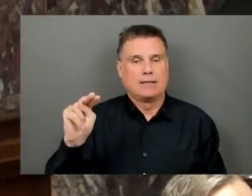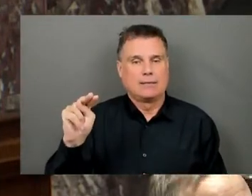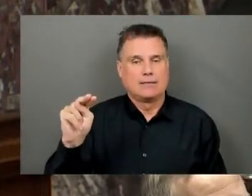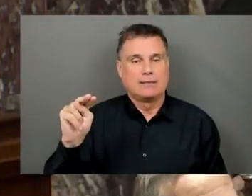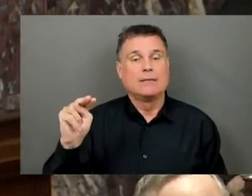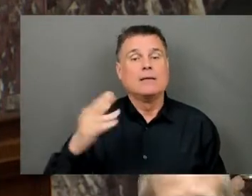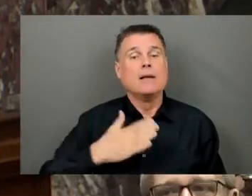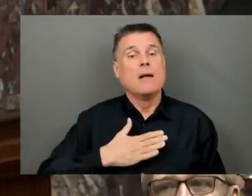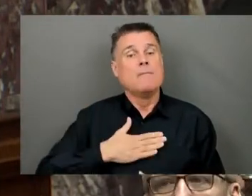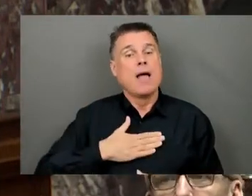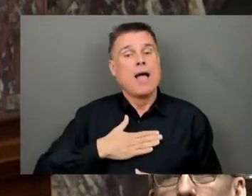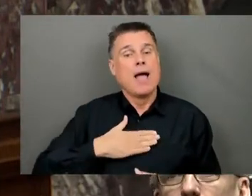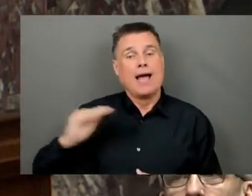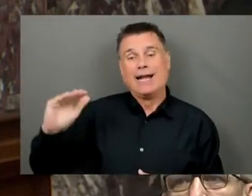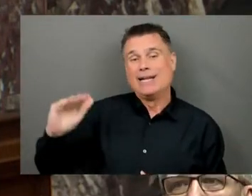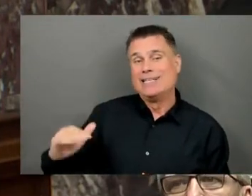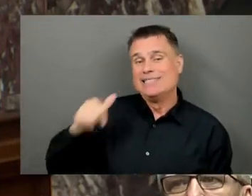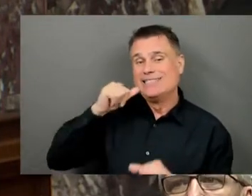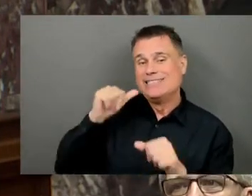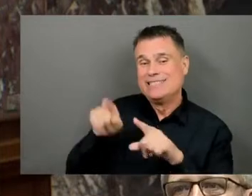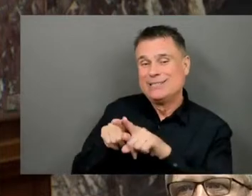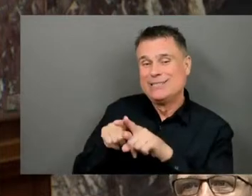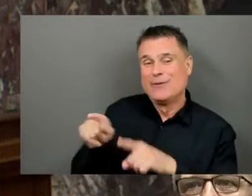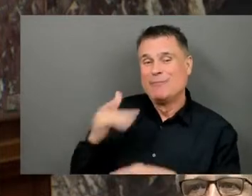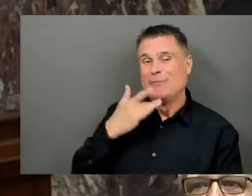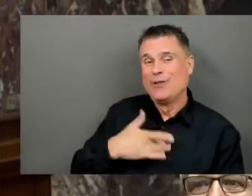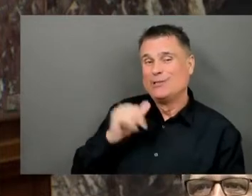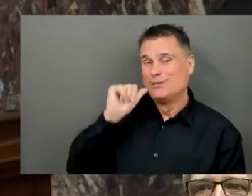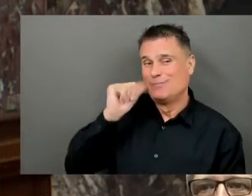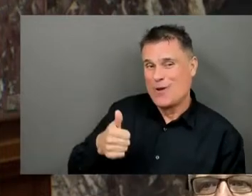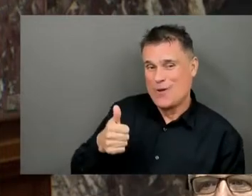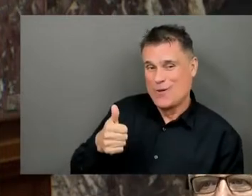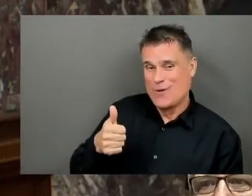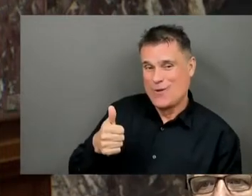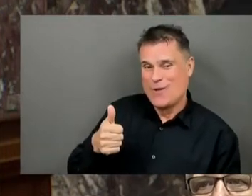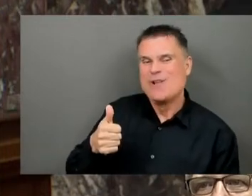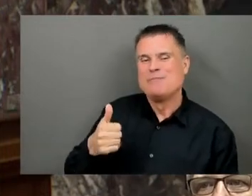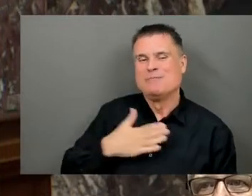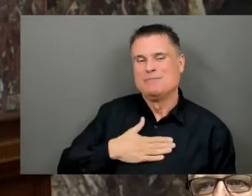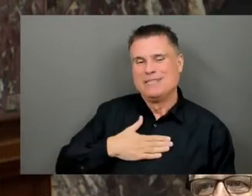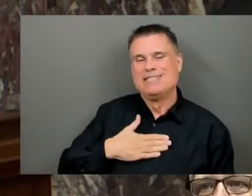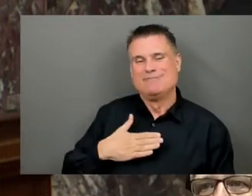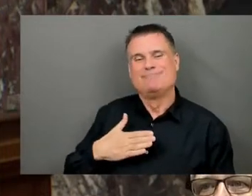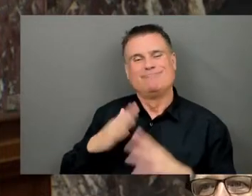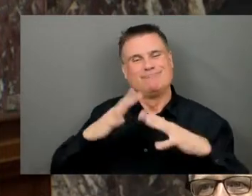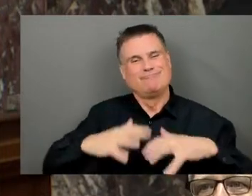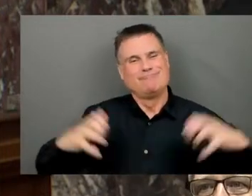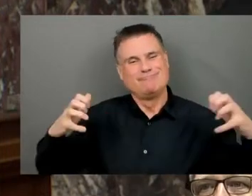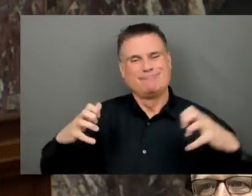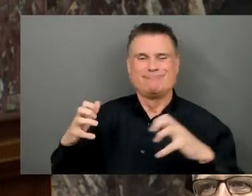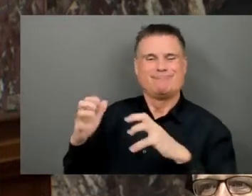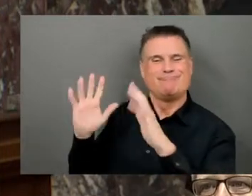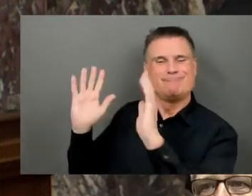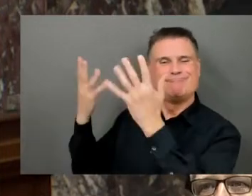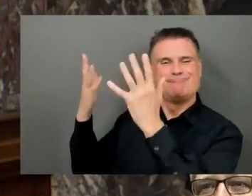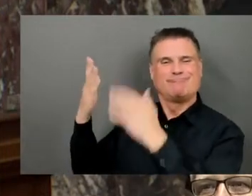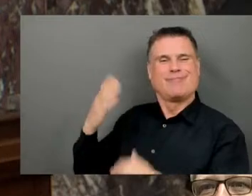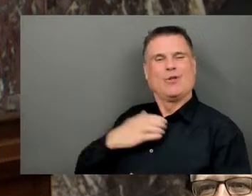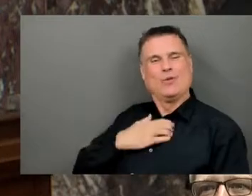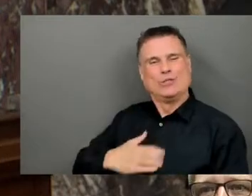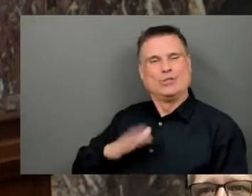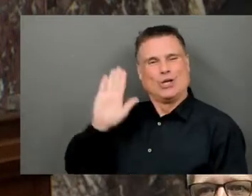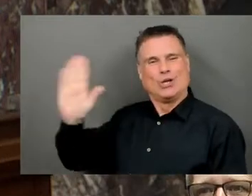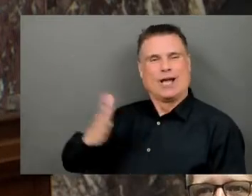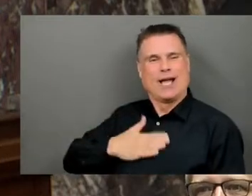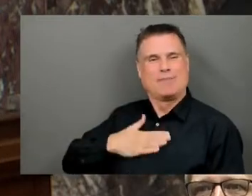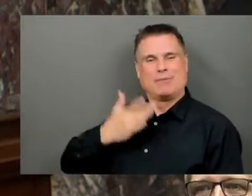so I would ask everybody in the legislature to please wish her, Lolita Elmore, a very happy birthday.